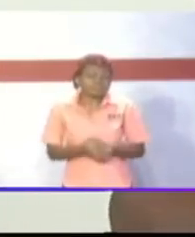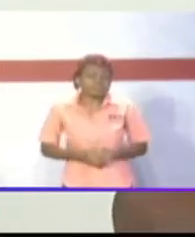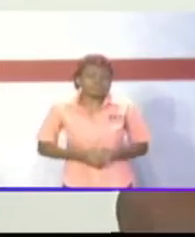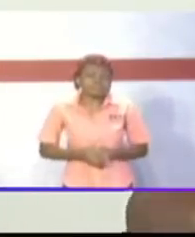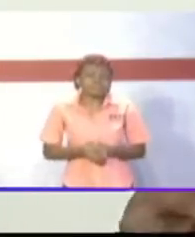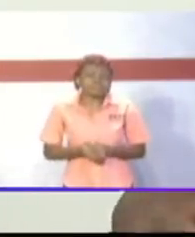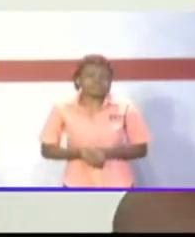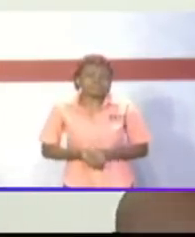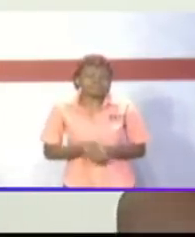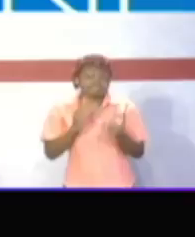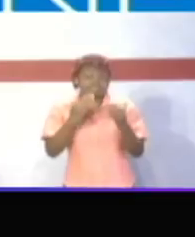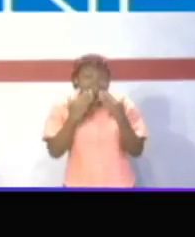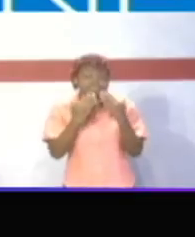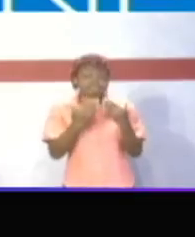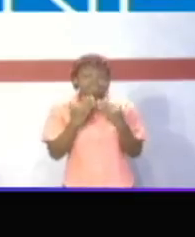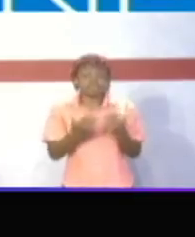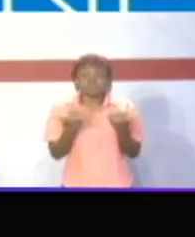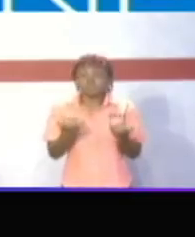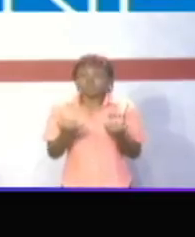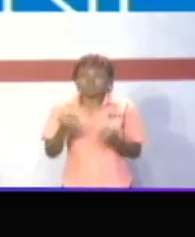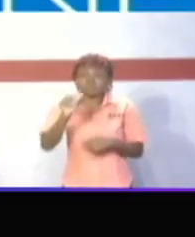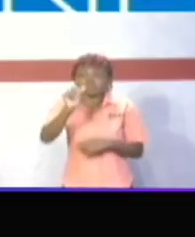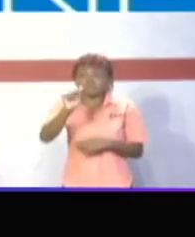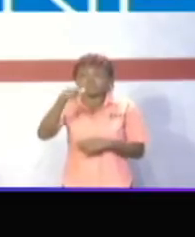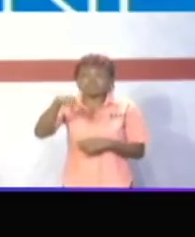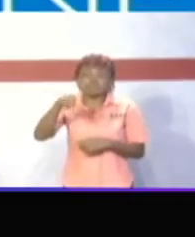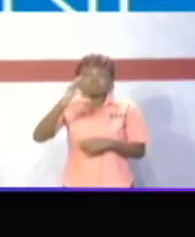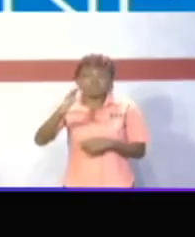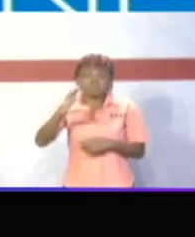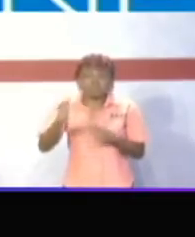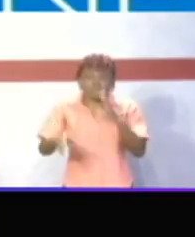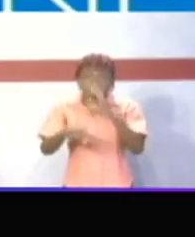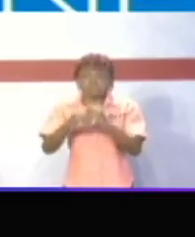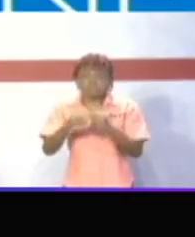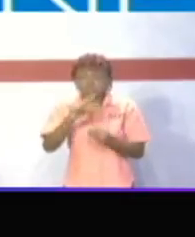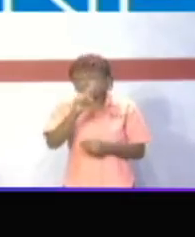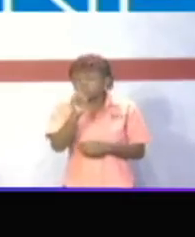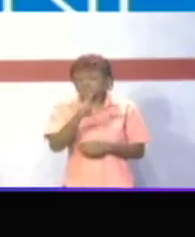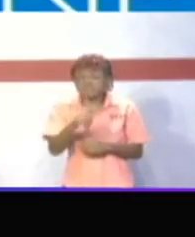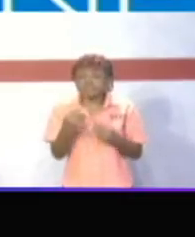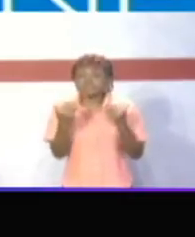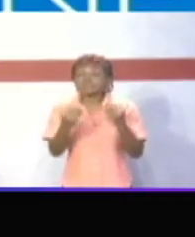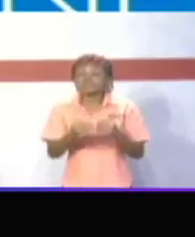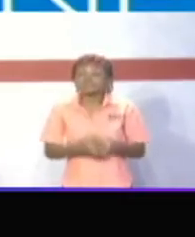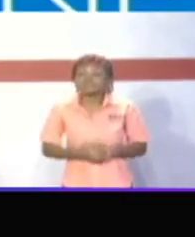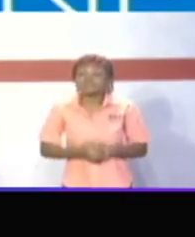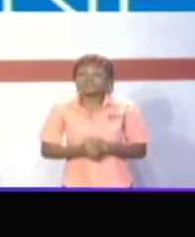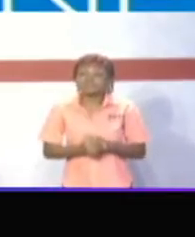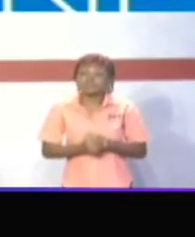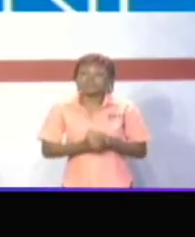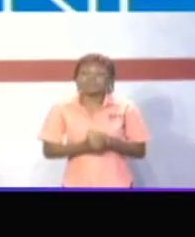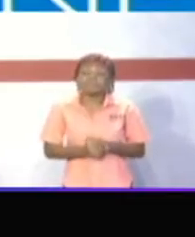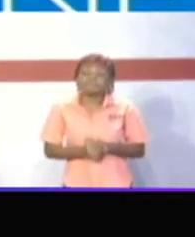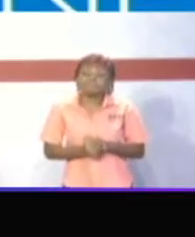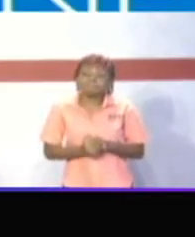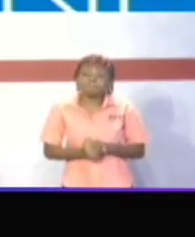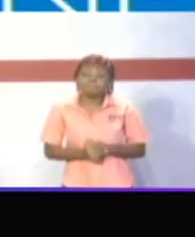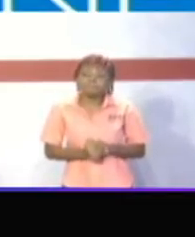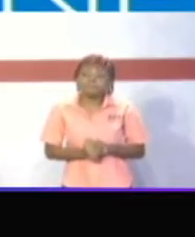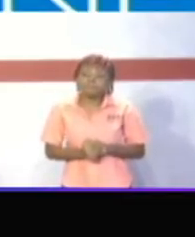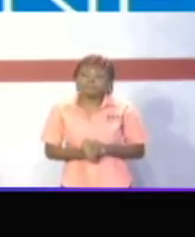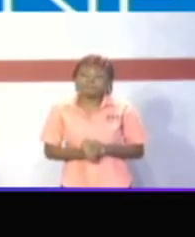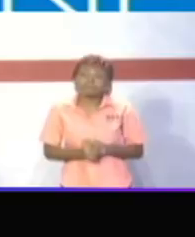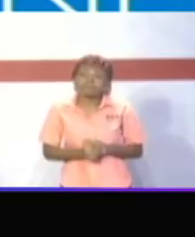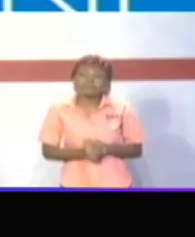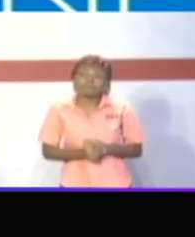Good morning again. I wanted to follow up on Kim's question about the appointment of Dr. Richards to